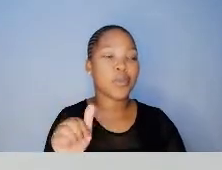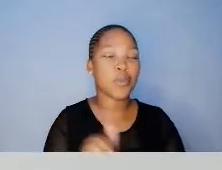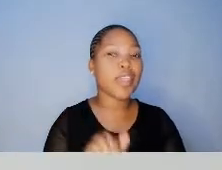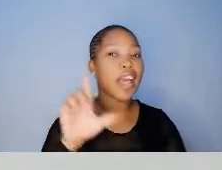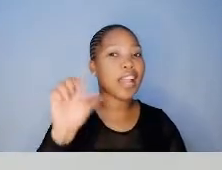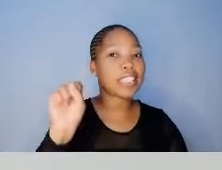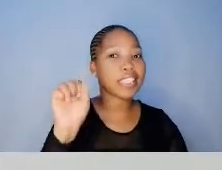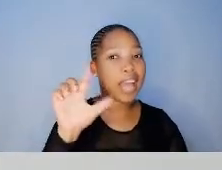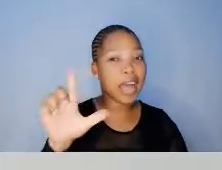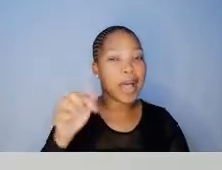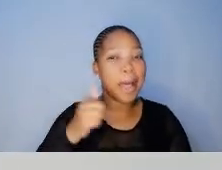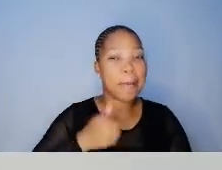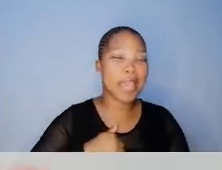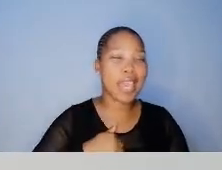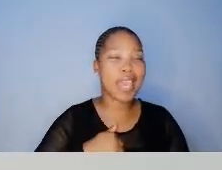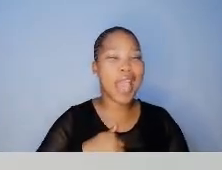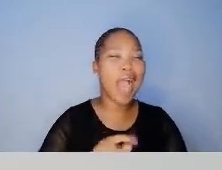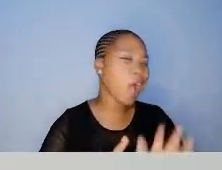Lesotho Sign Language,